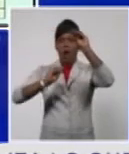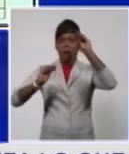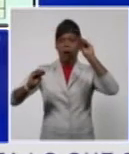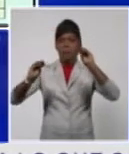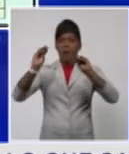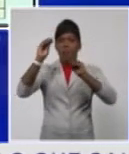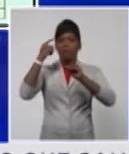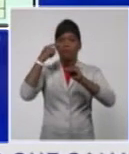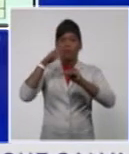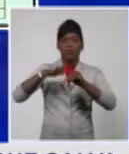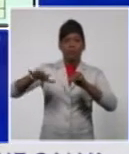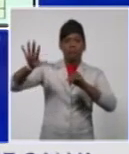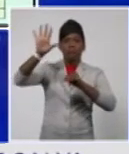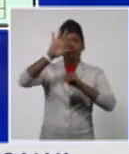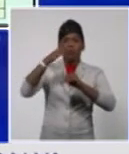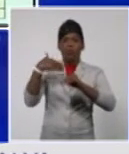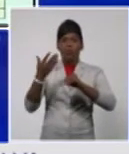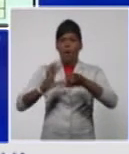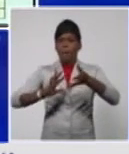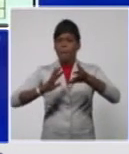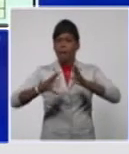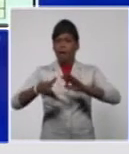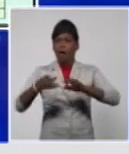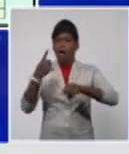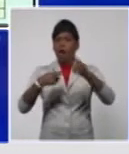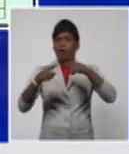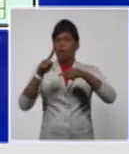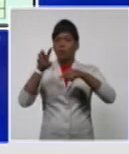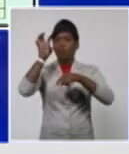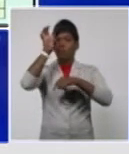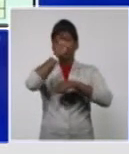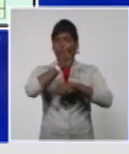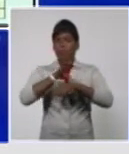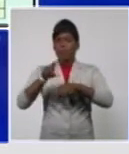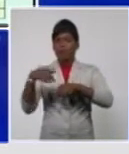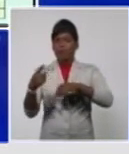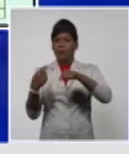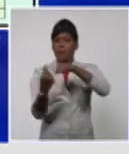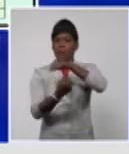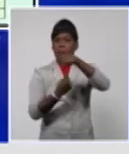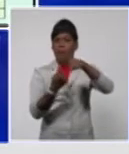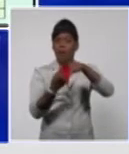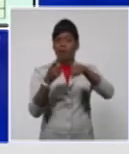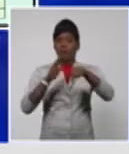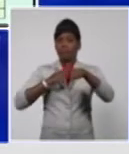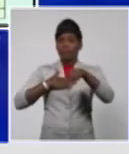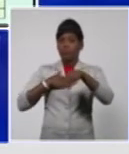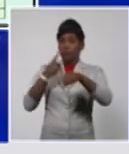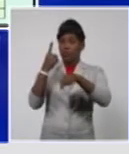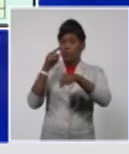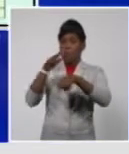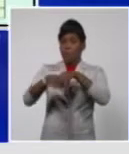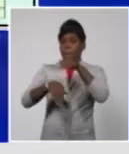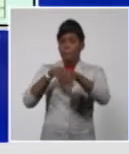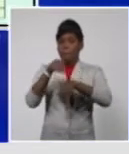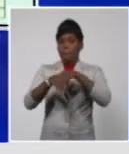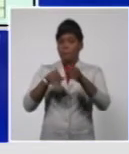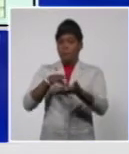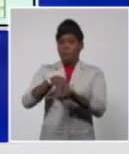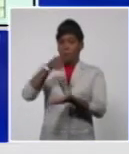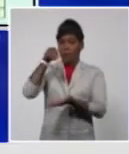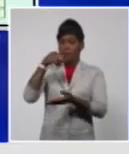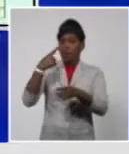events detected in Plaza, Boyeros, Regla, 10 de Octubre. We are able to see the